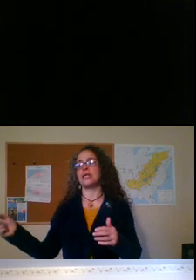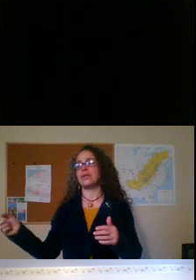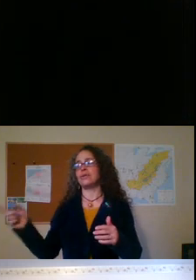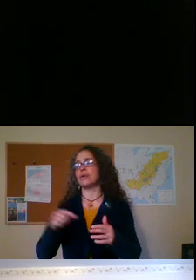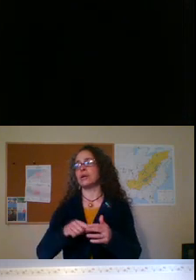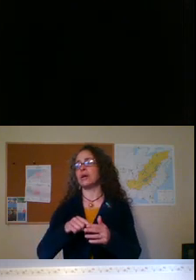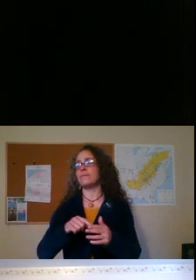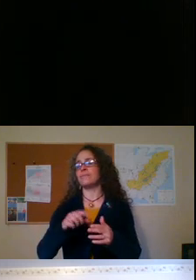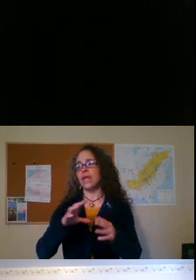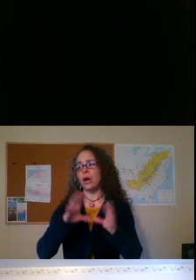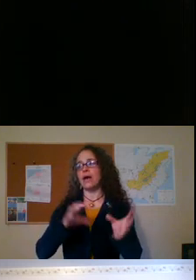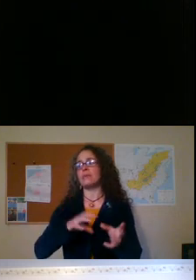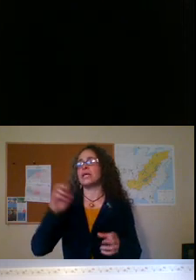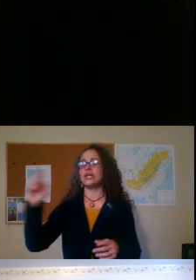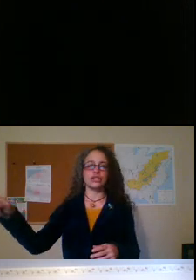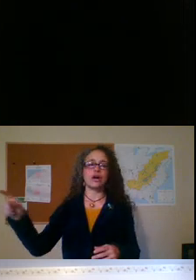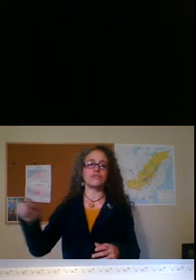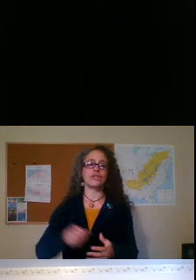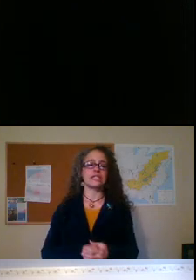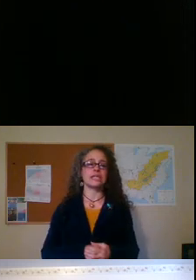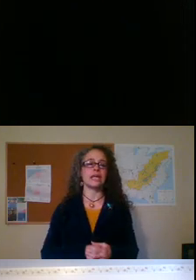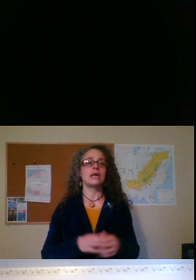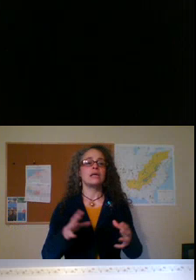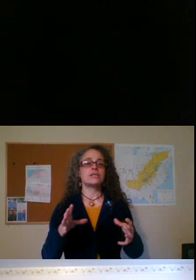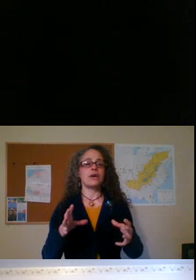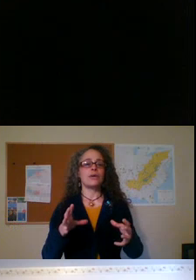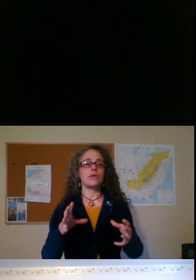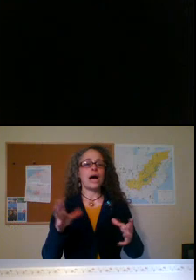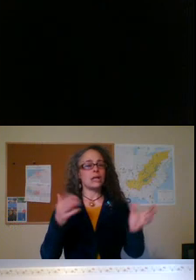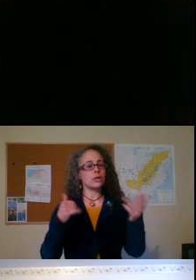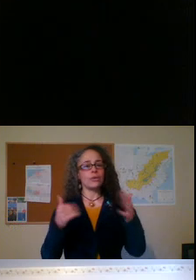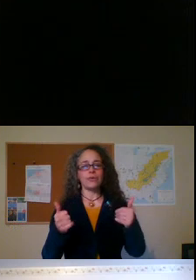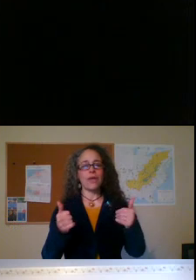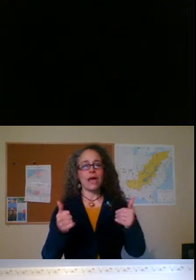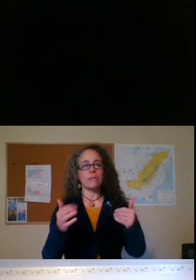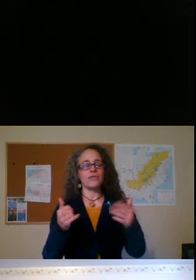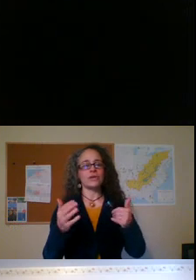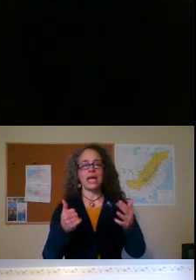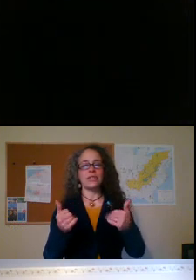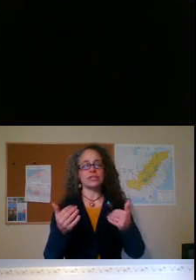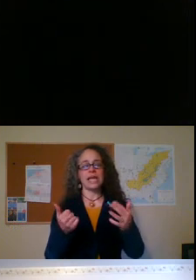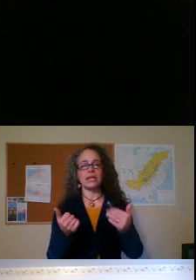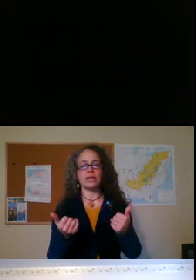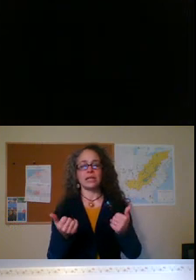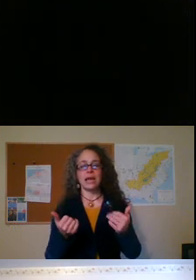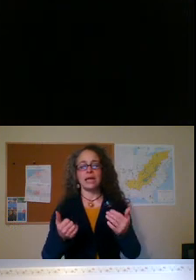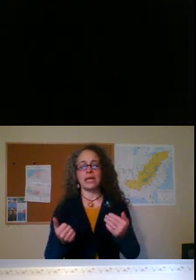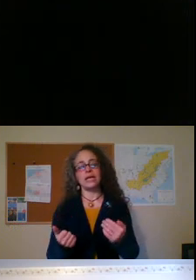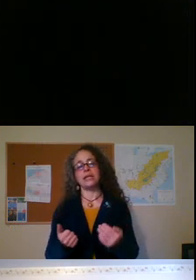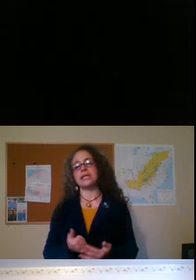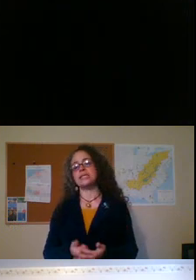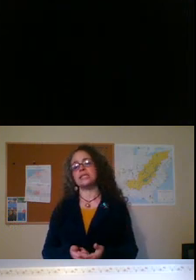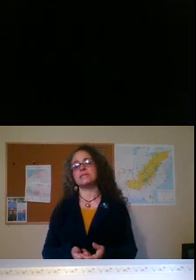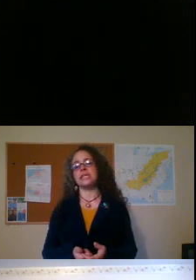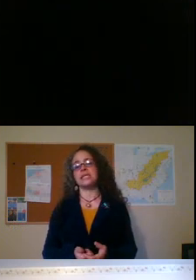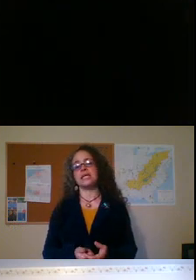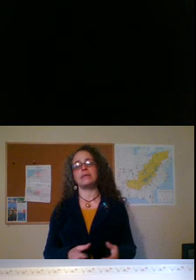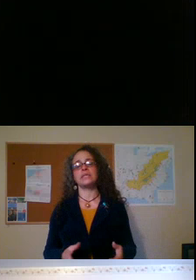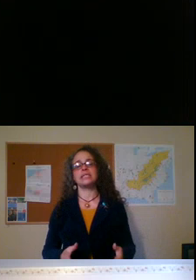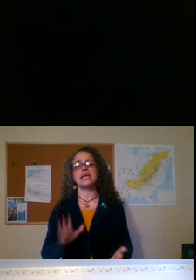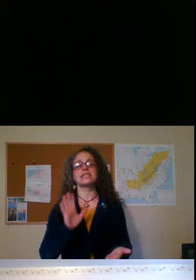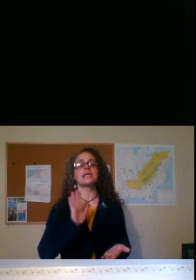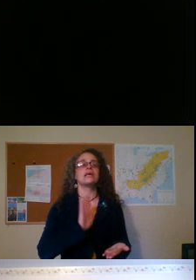me sending your all the applications off to the state. So I'll go through them, and if there's anything that I need that I see